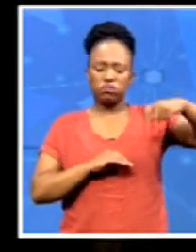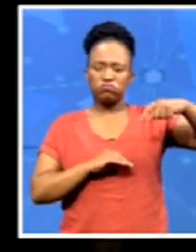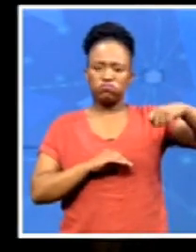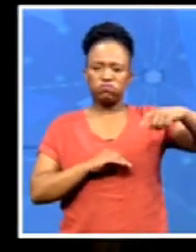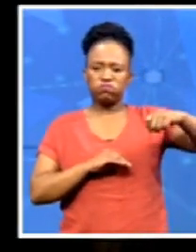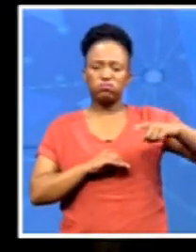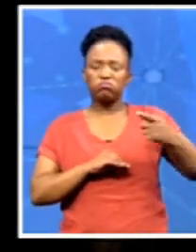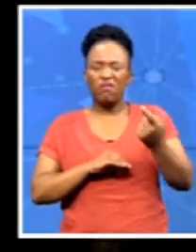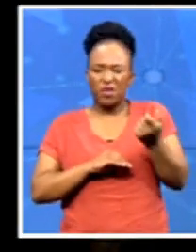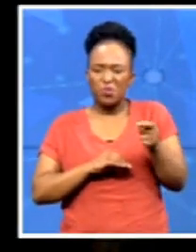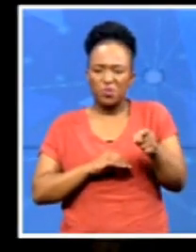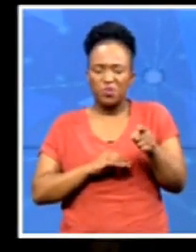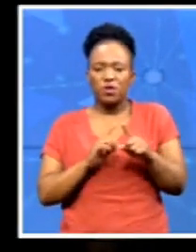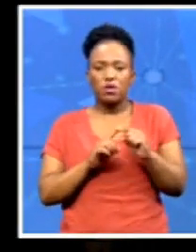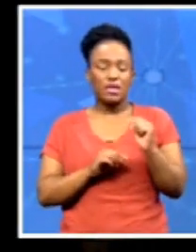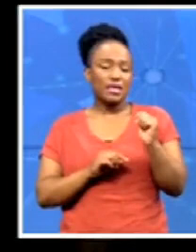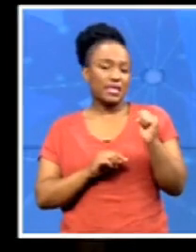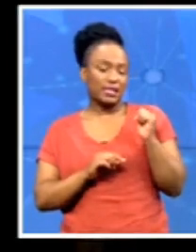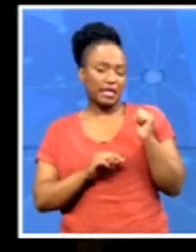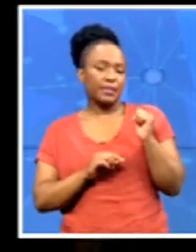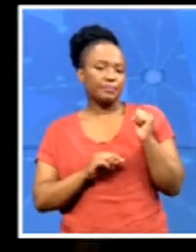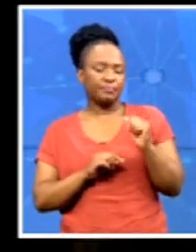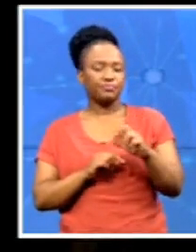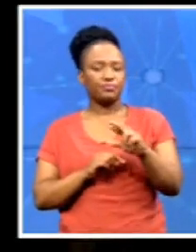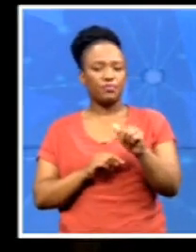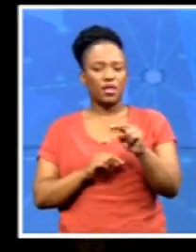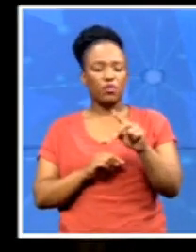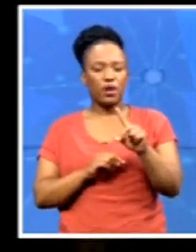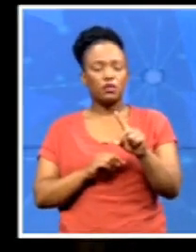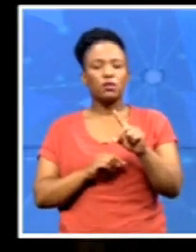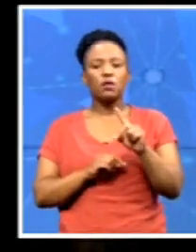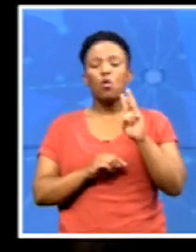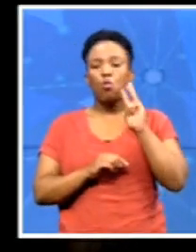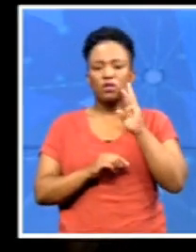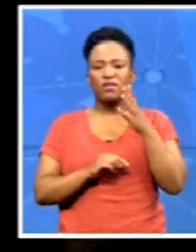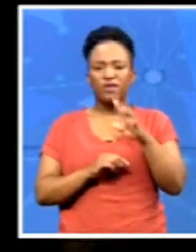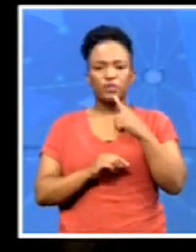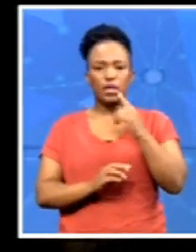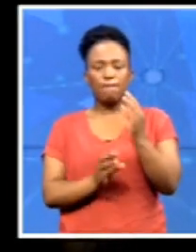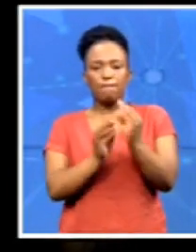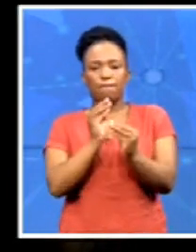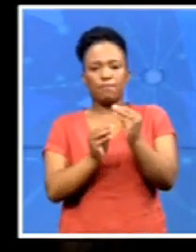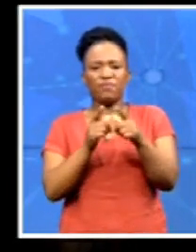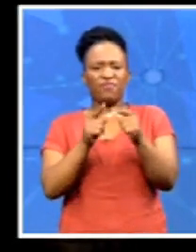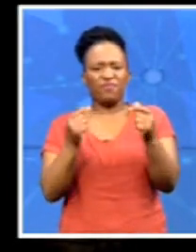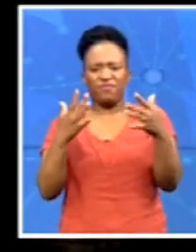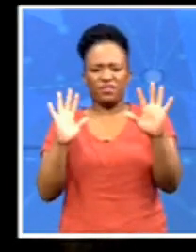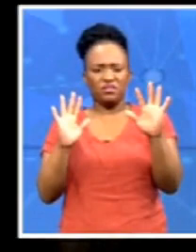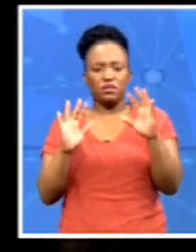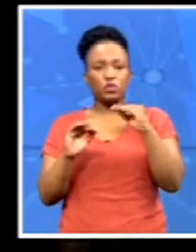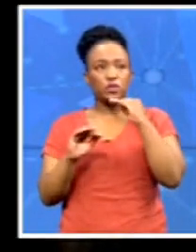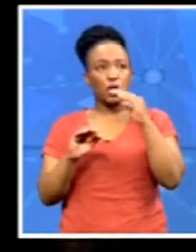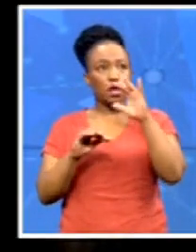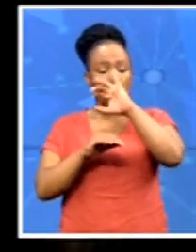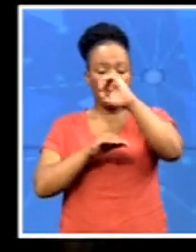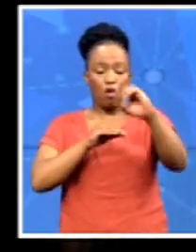Yesterday, Randwater had indicated they'd done with the maintenance. They'd given assurance that overnight, water pressure would begin to increase